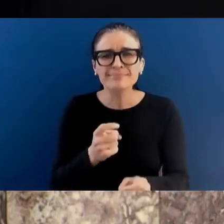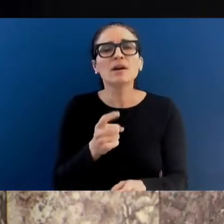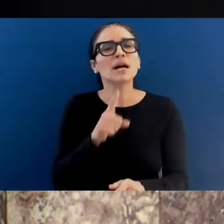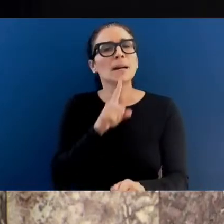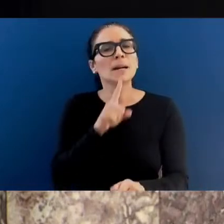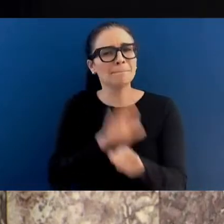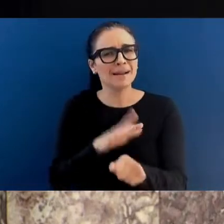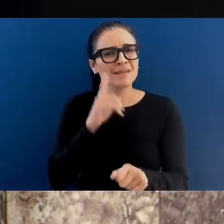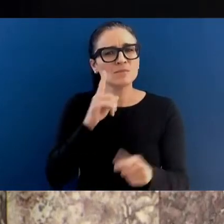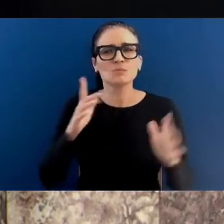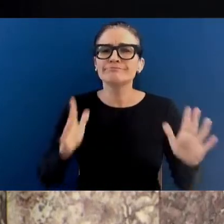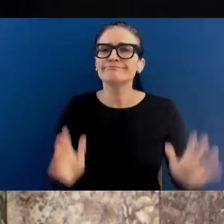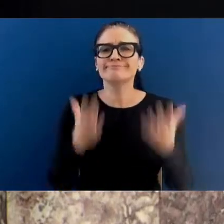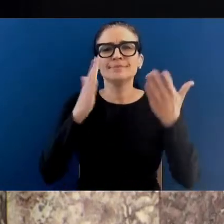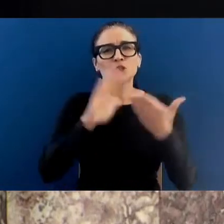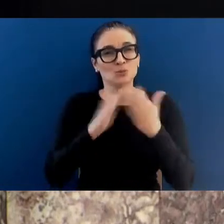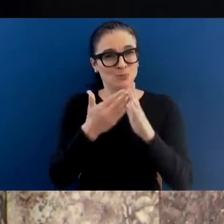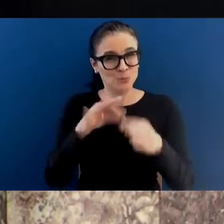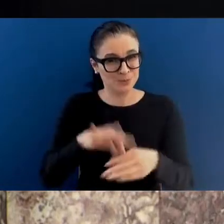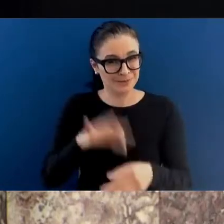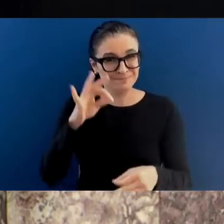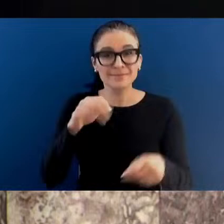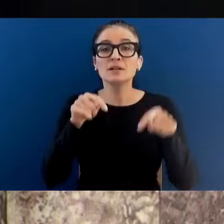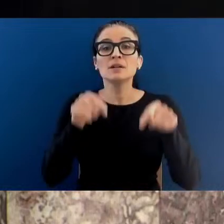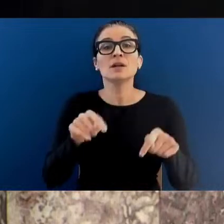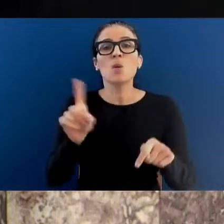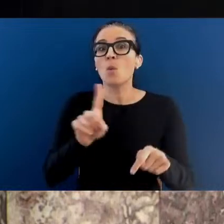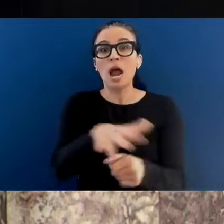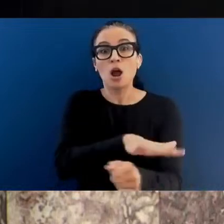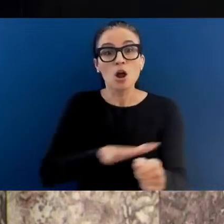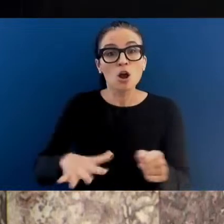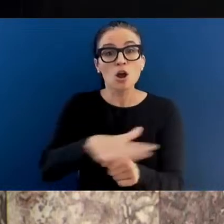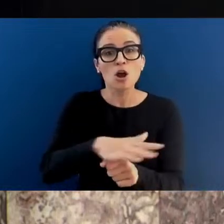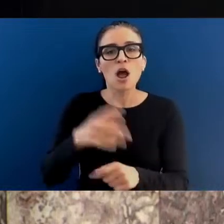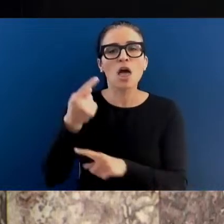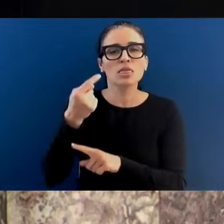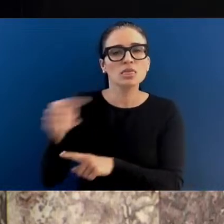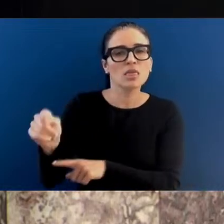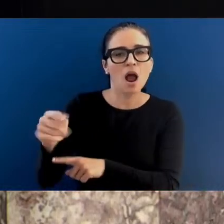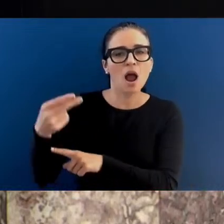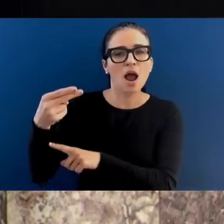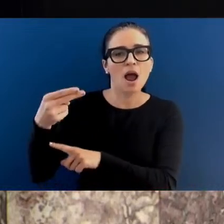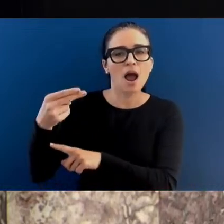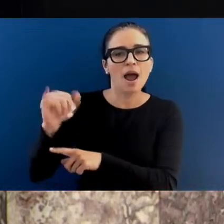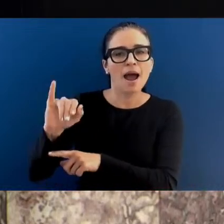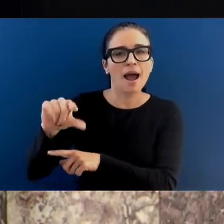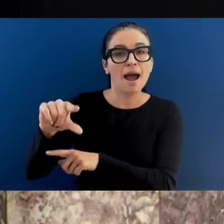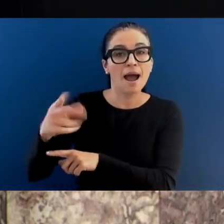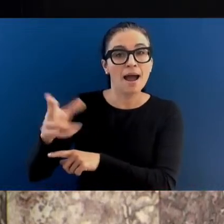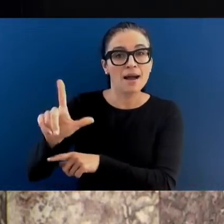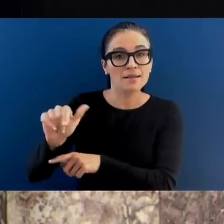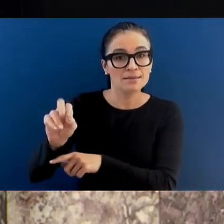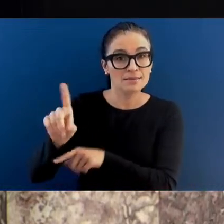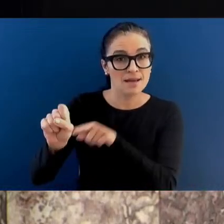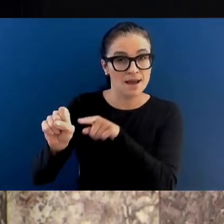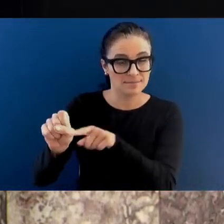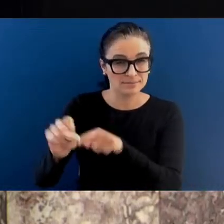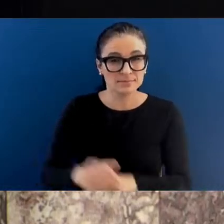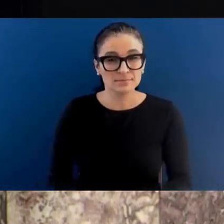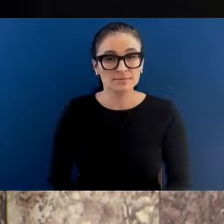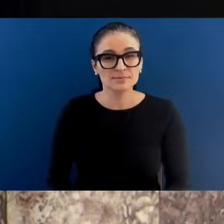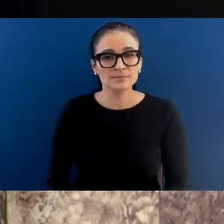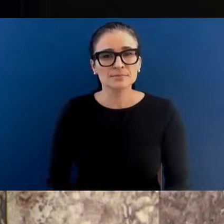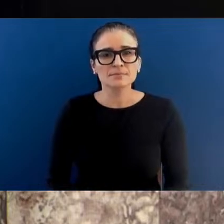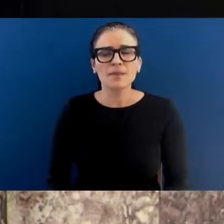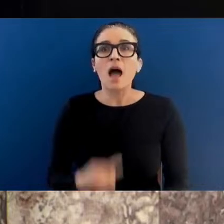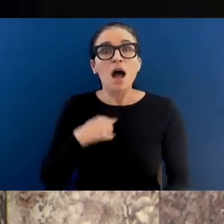don't get a chance to spend much time talking about the Highlands in this place, and I can't do justice in 2 minutes to recognize all that my friend Bob has accomplished